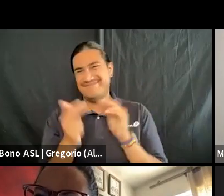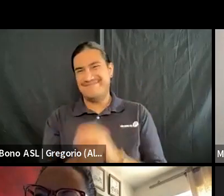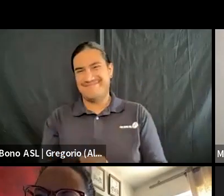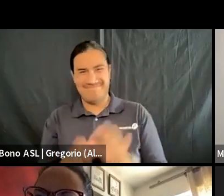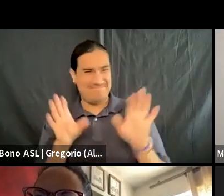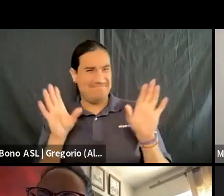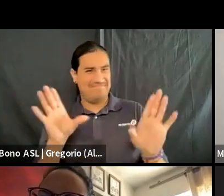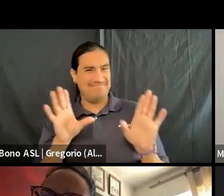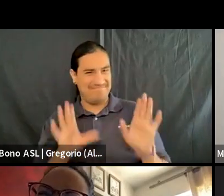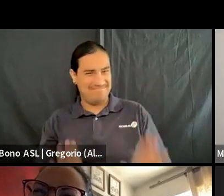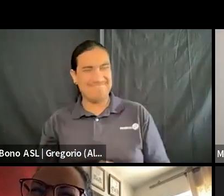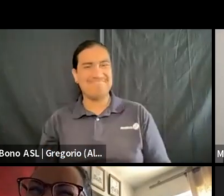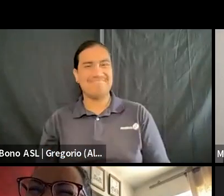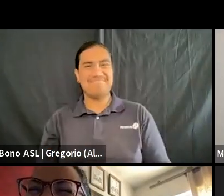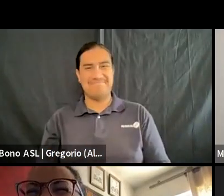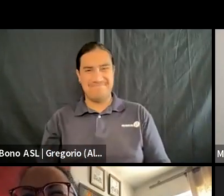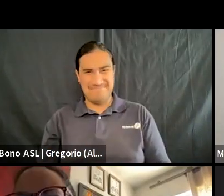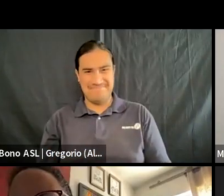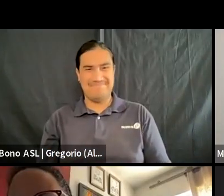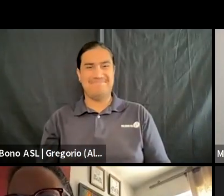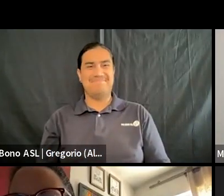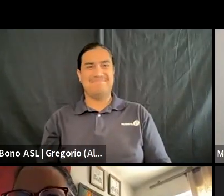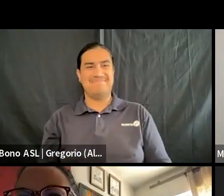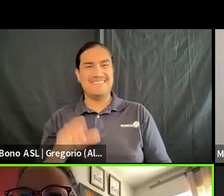Great. Steve, I love it.